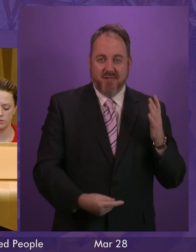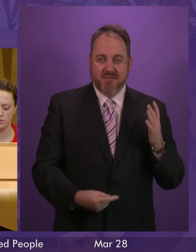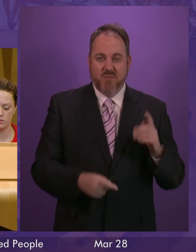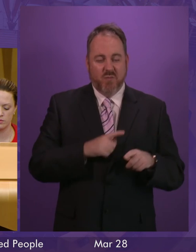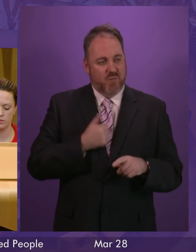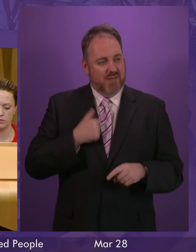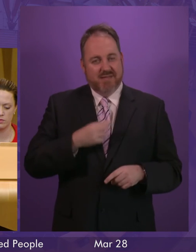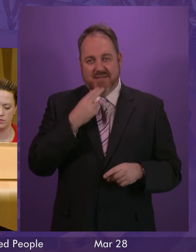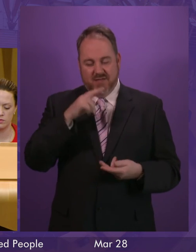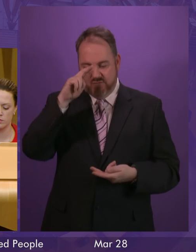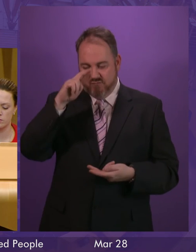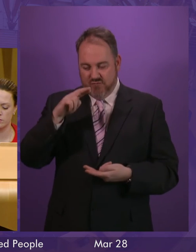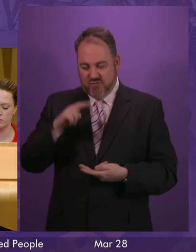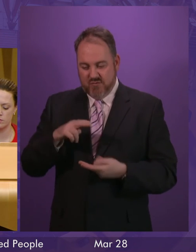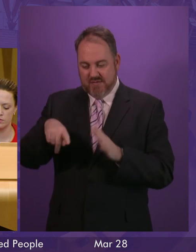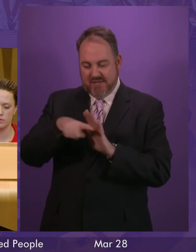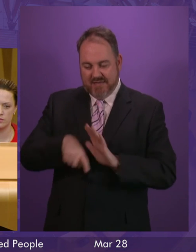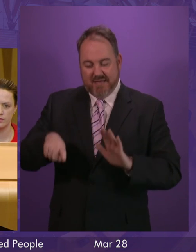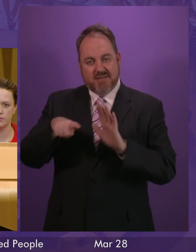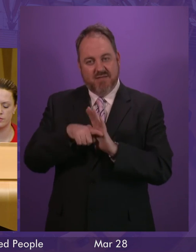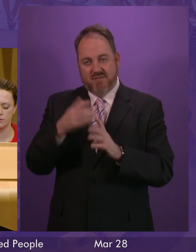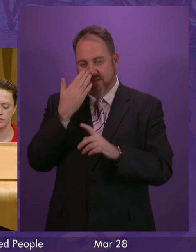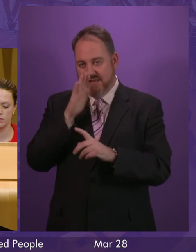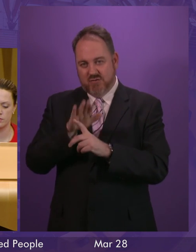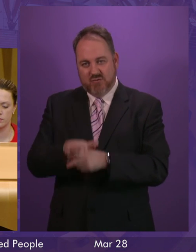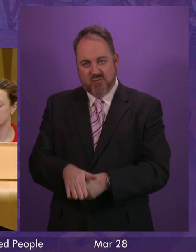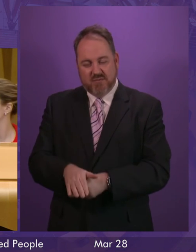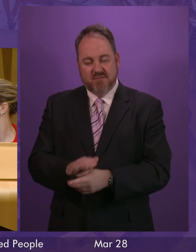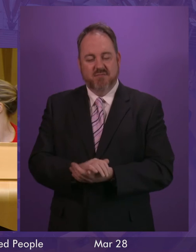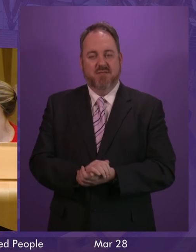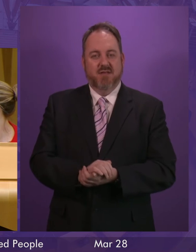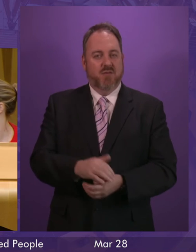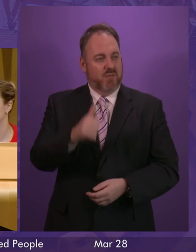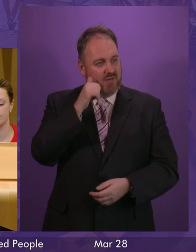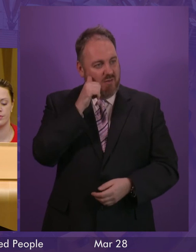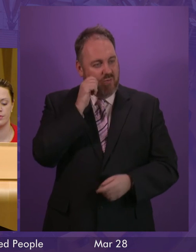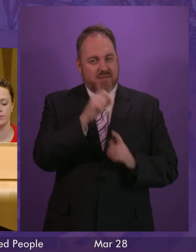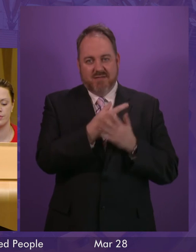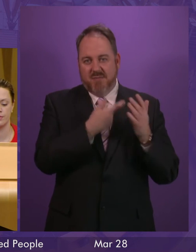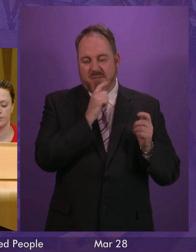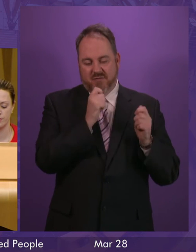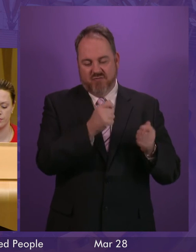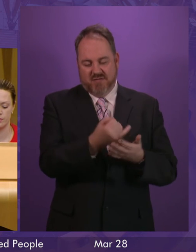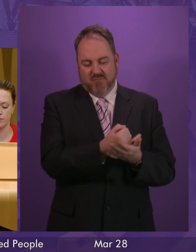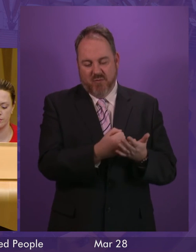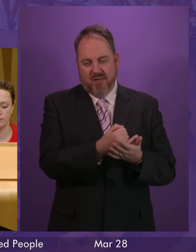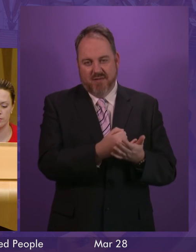are still so prevalent and which directly contribute to the inequality faced by disabled people. Negative